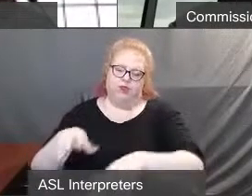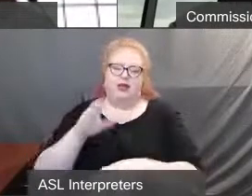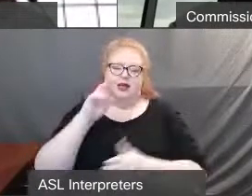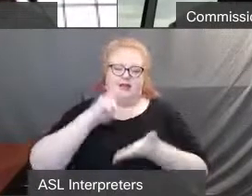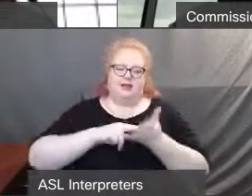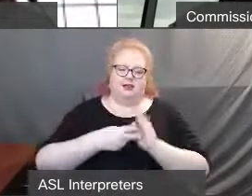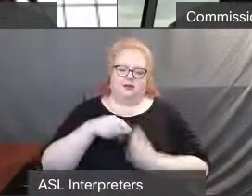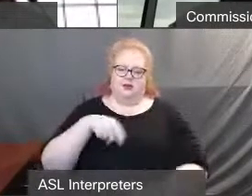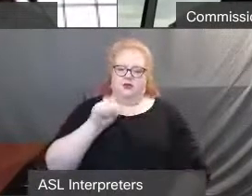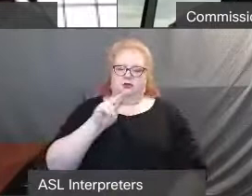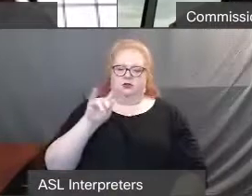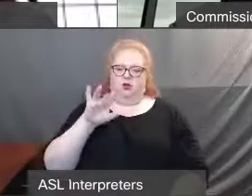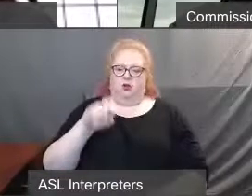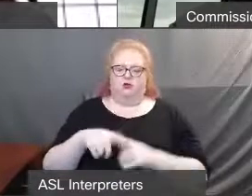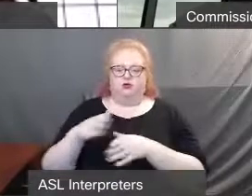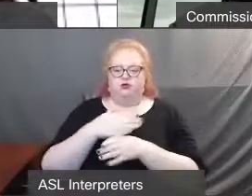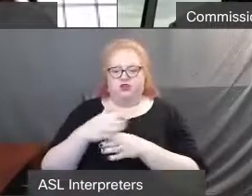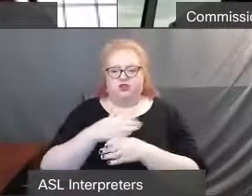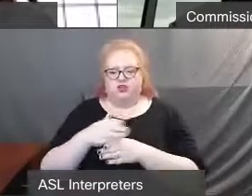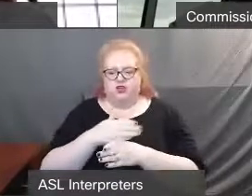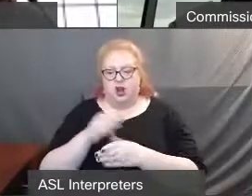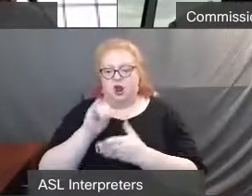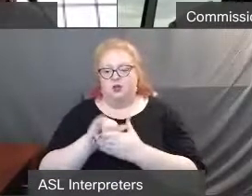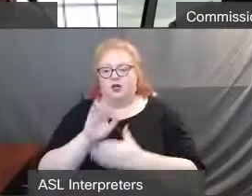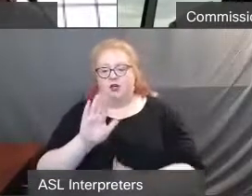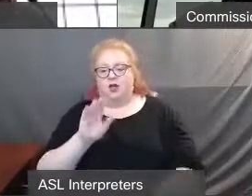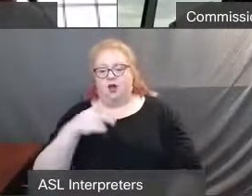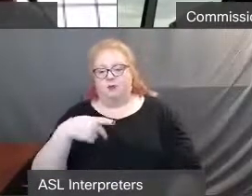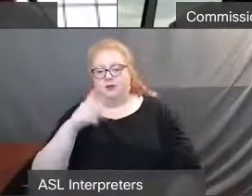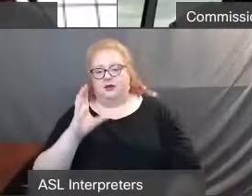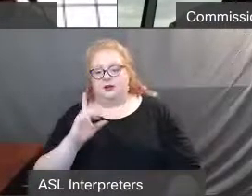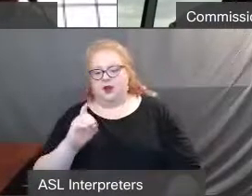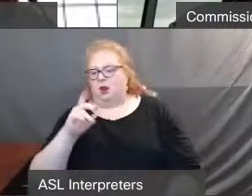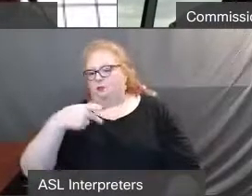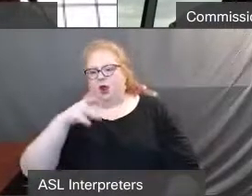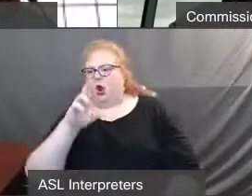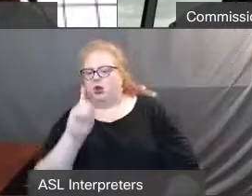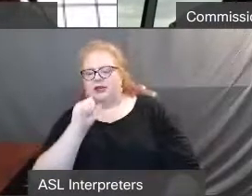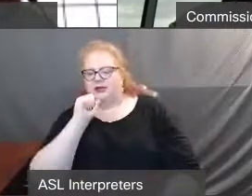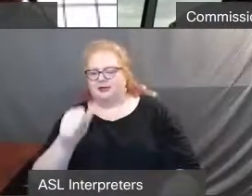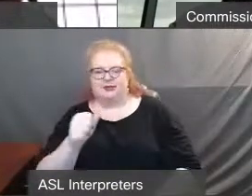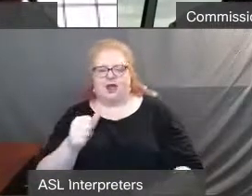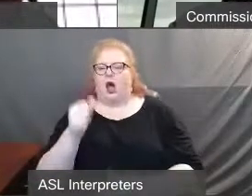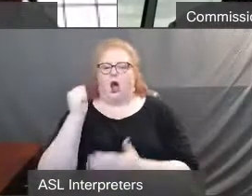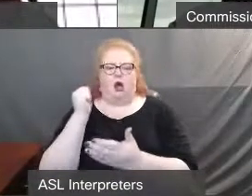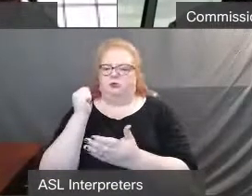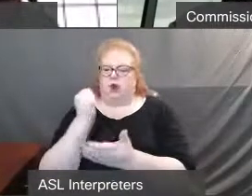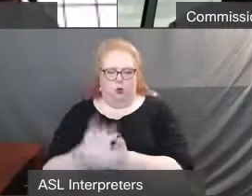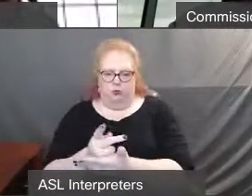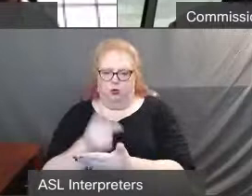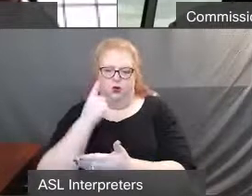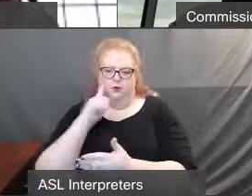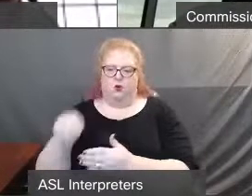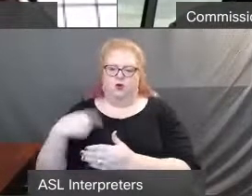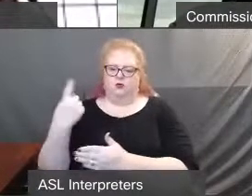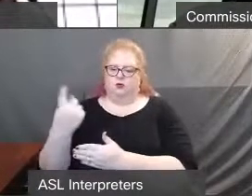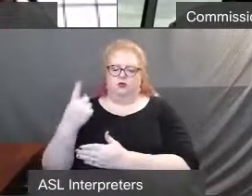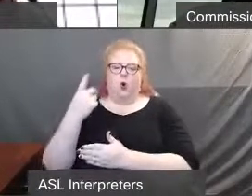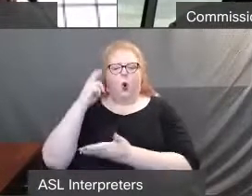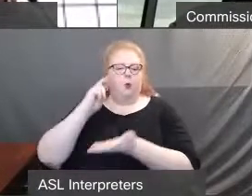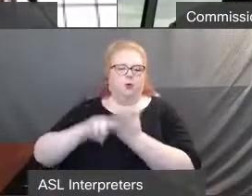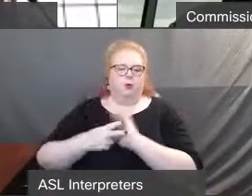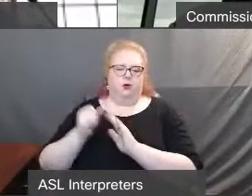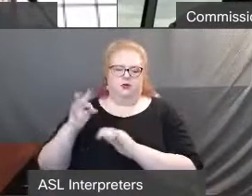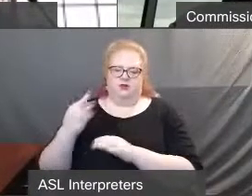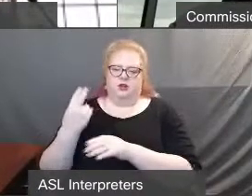article to assure the applicants, the PUD or PRD are not granted for the sole benefit of the applicant, but are used to establish the development of